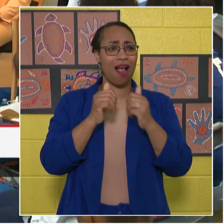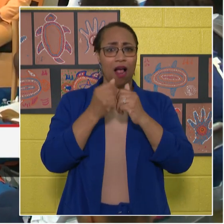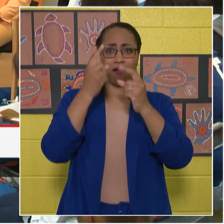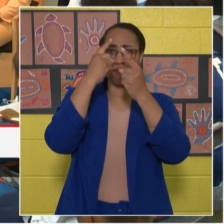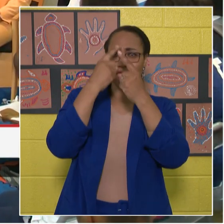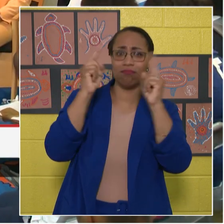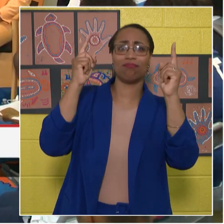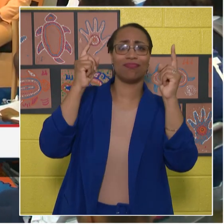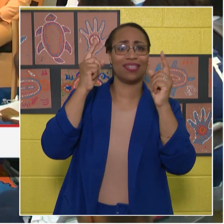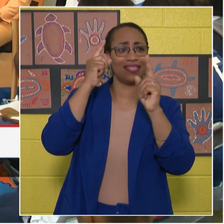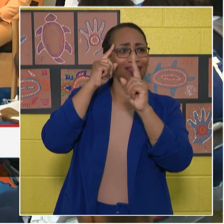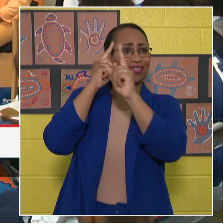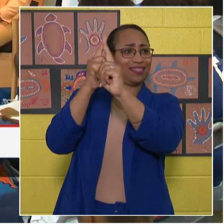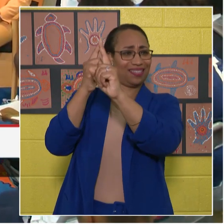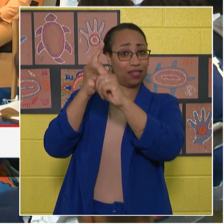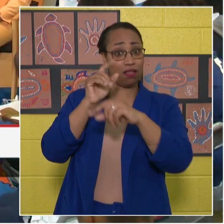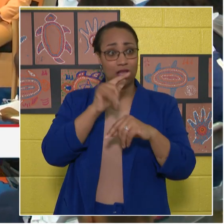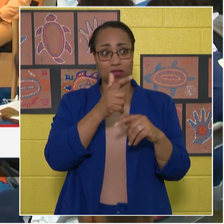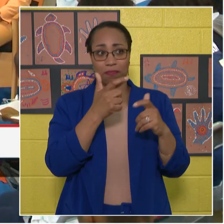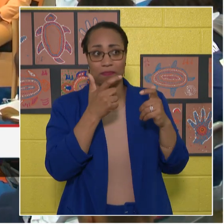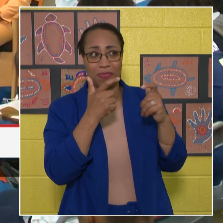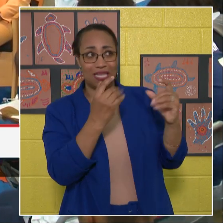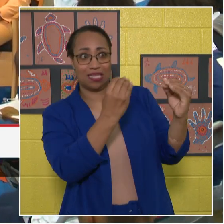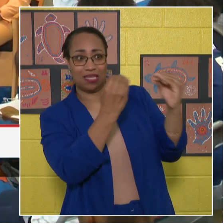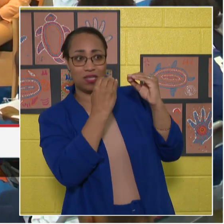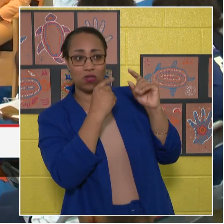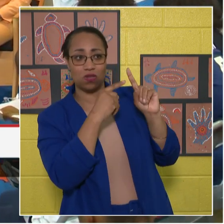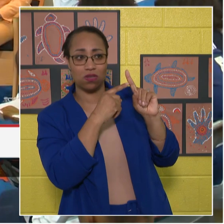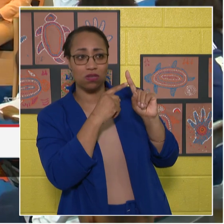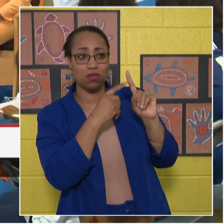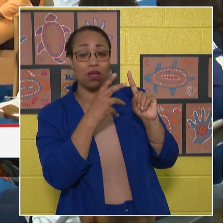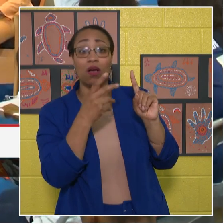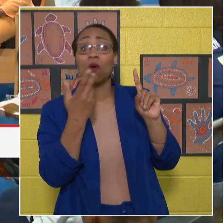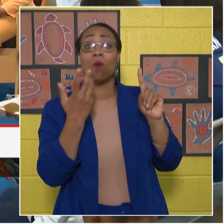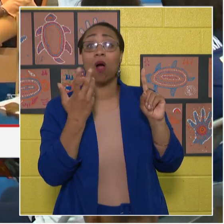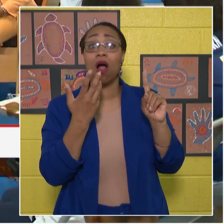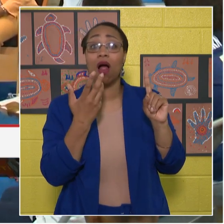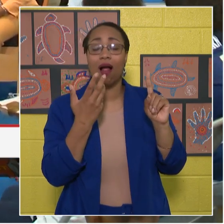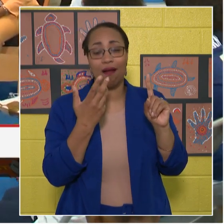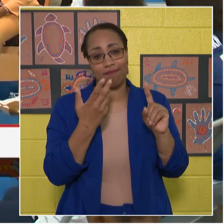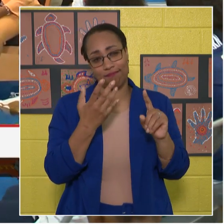Barnard, is times tables.